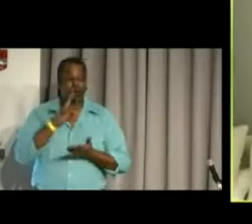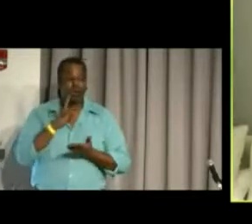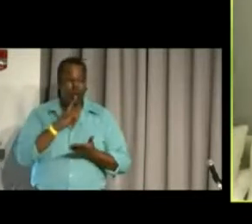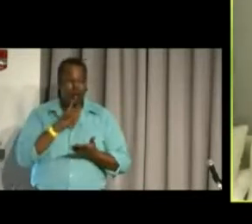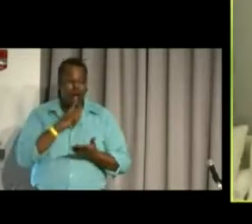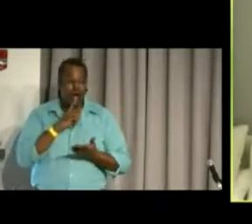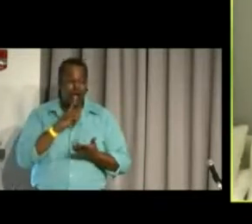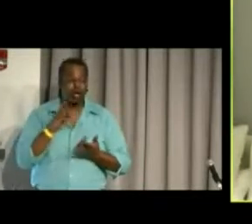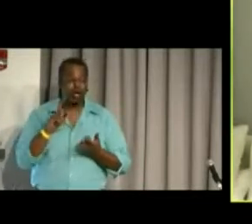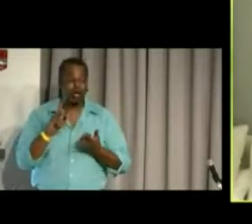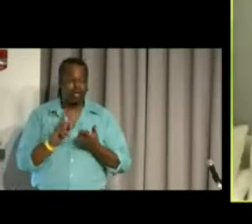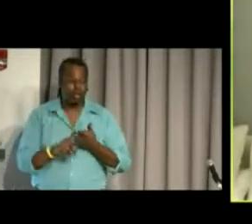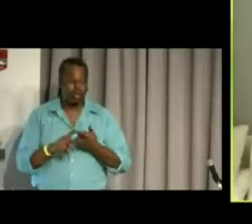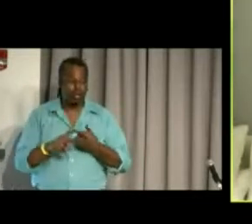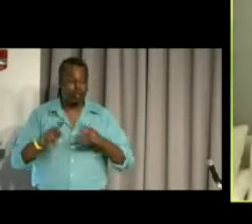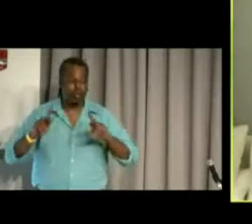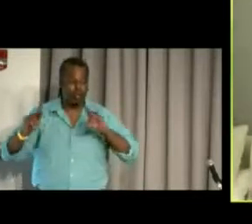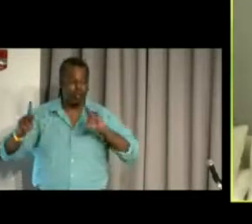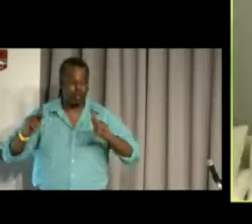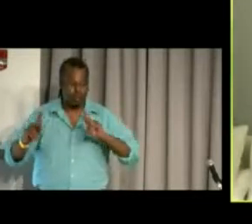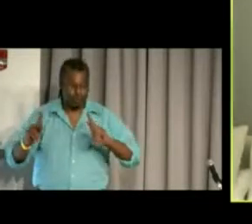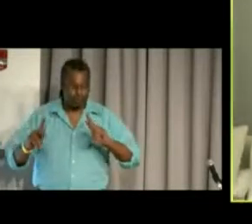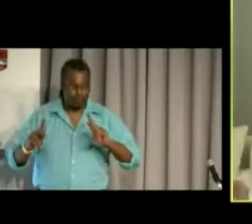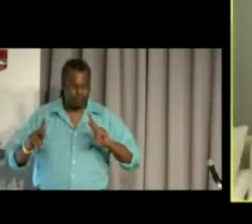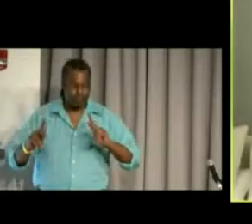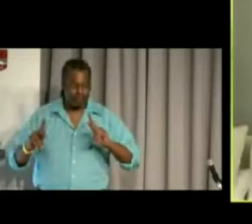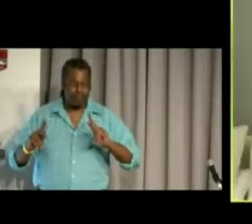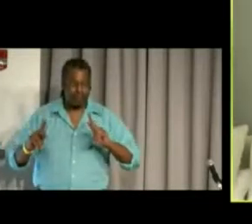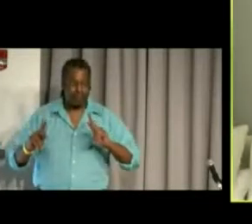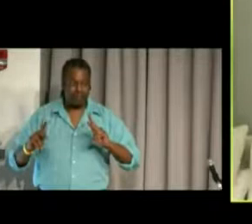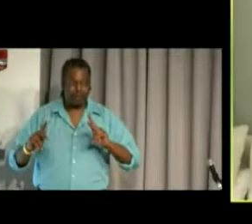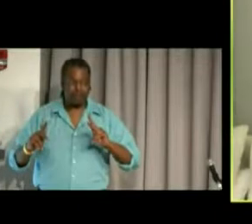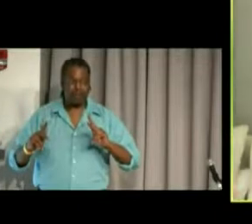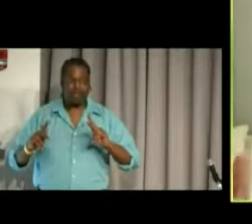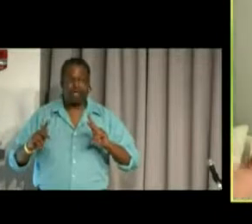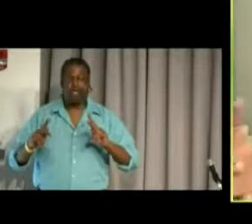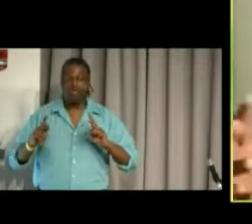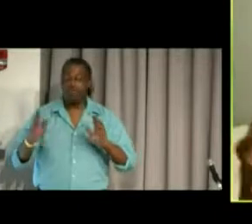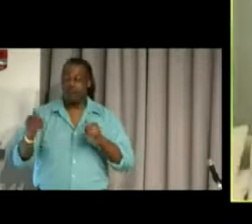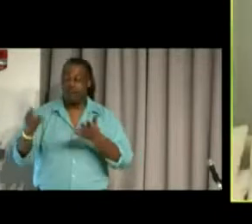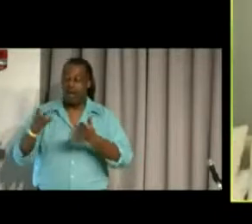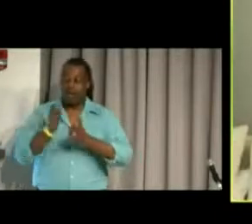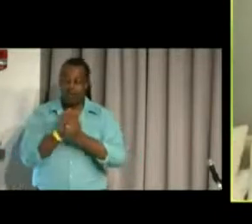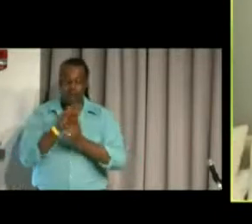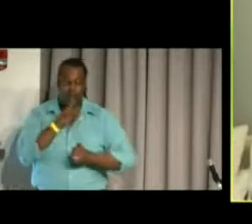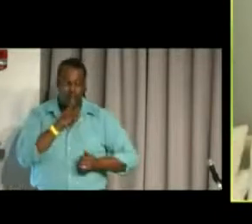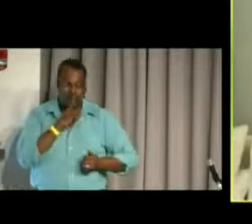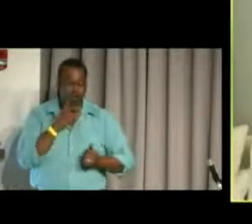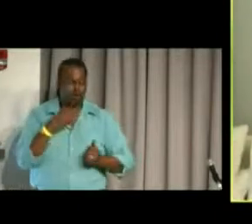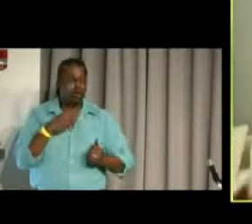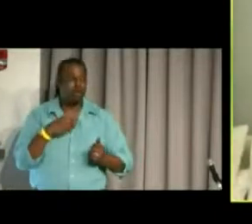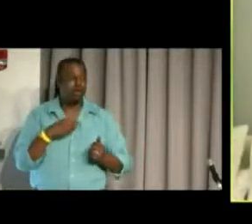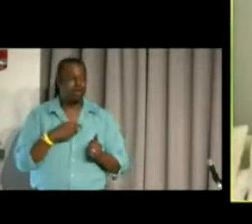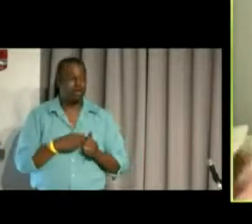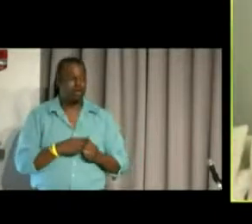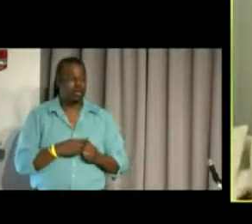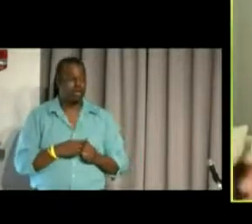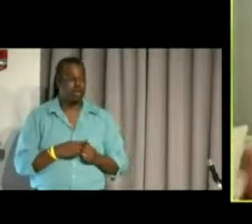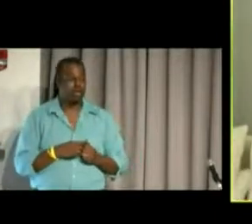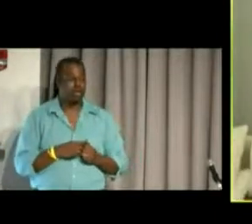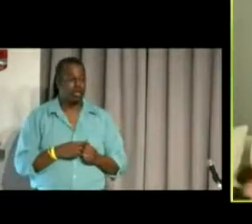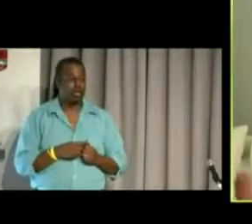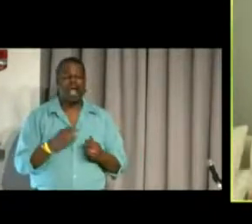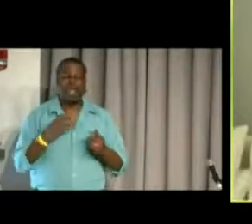roads cleared and trucks were able to get in to provide us with bottled water and boxed water, we began to distribute them to homes,